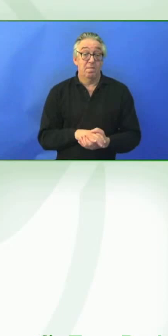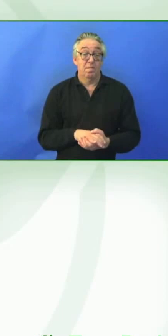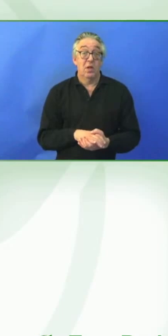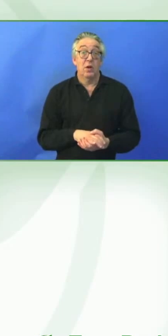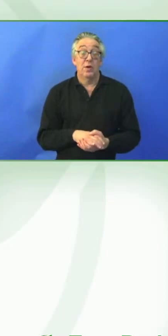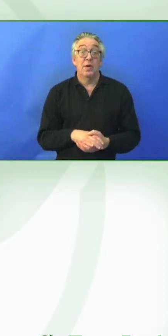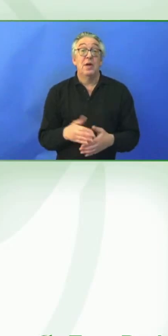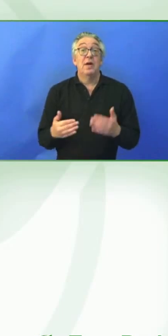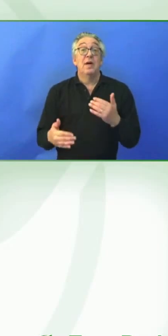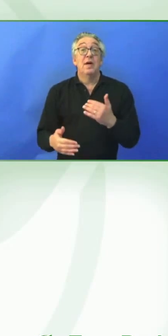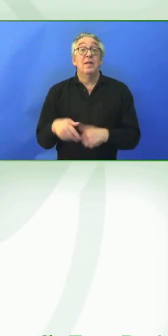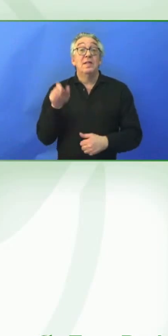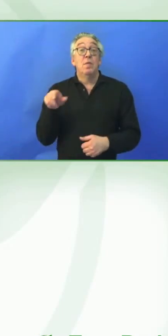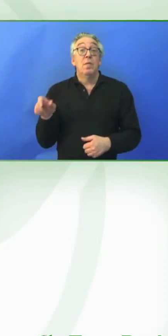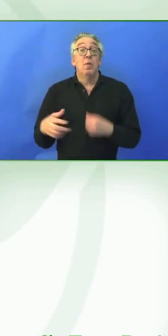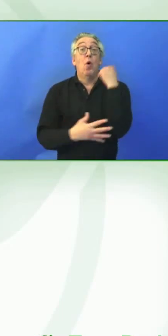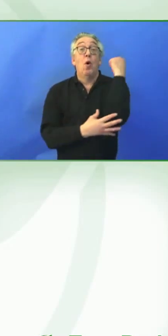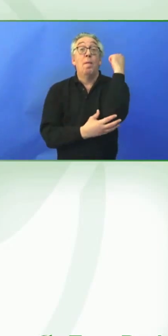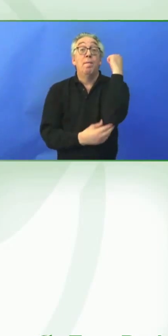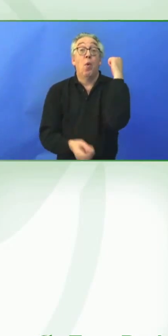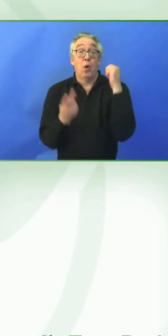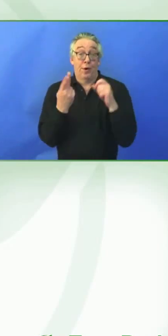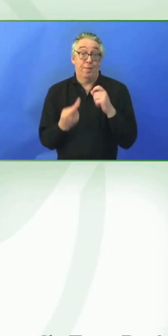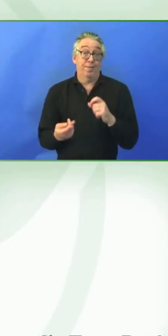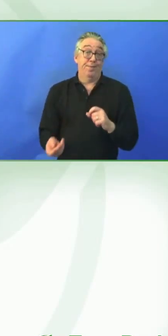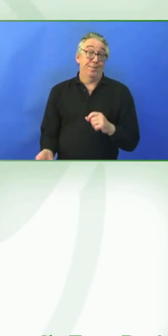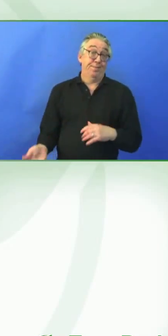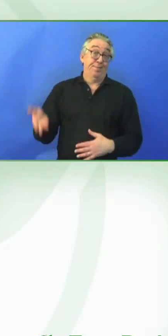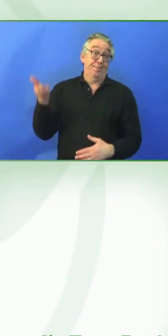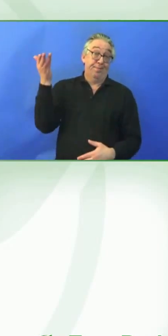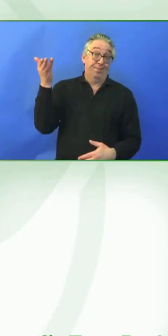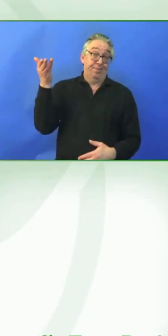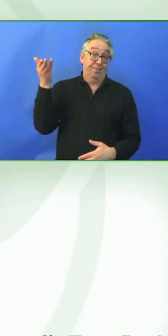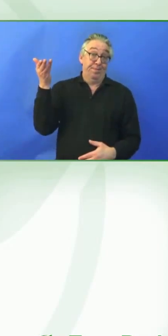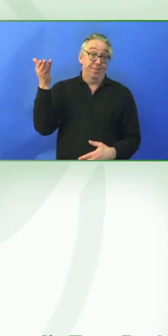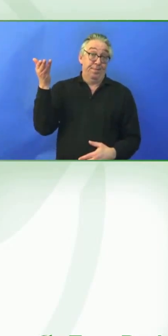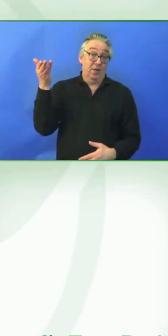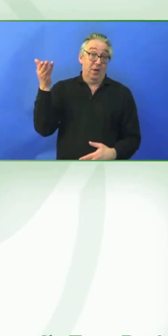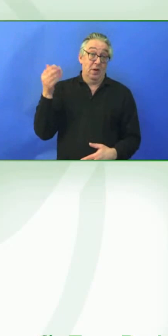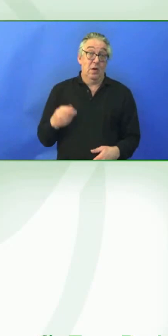times the rates of disparity in education,